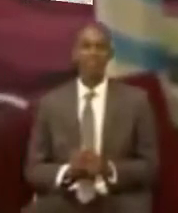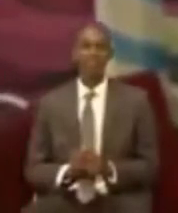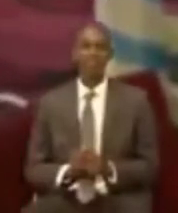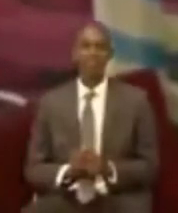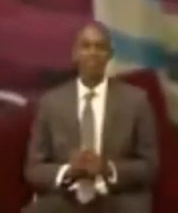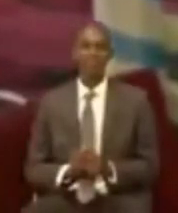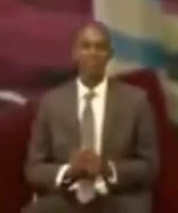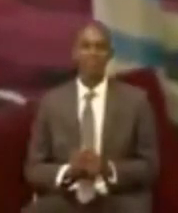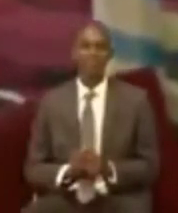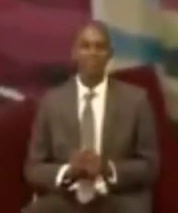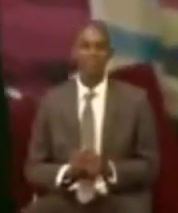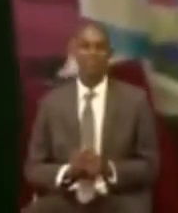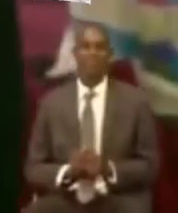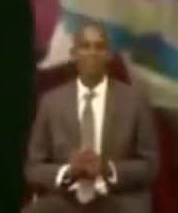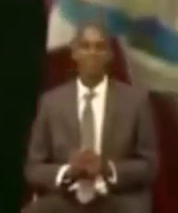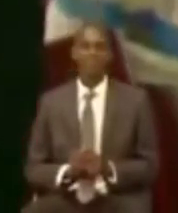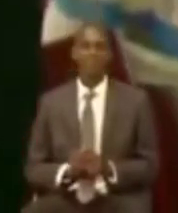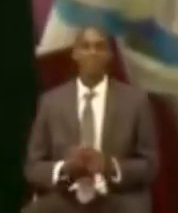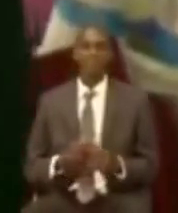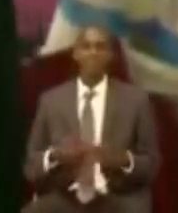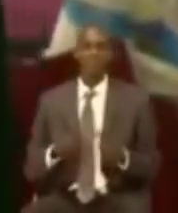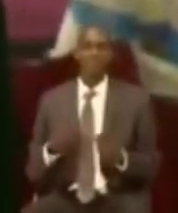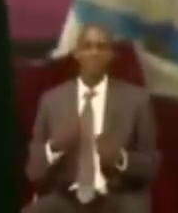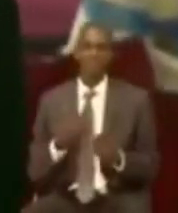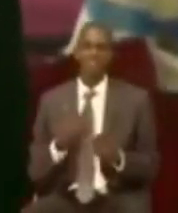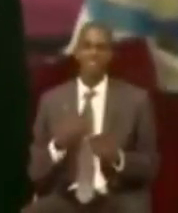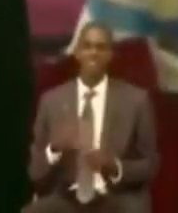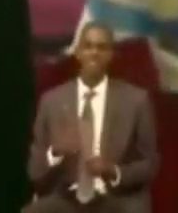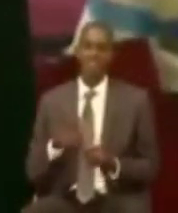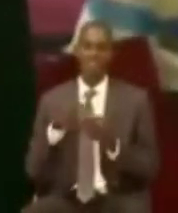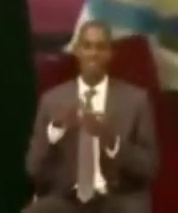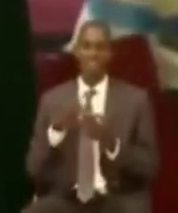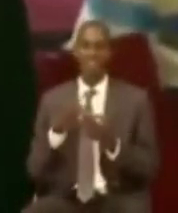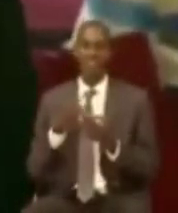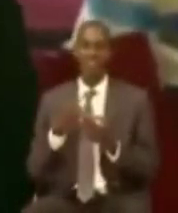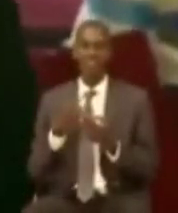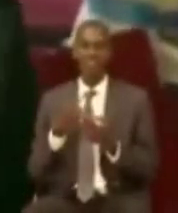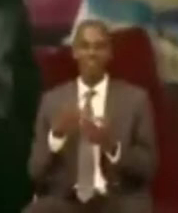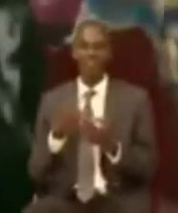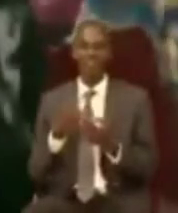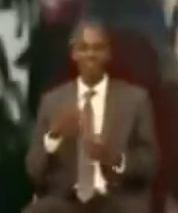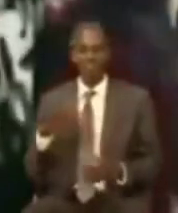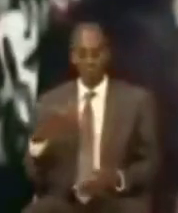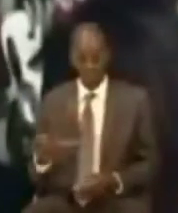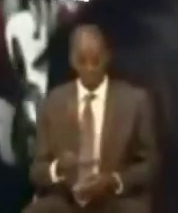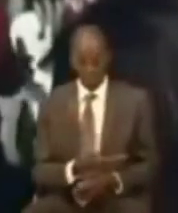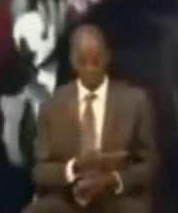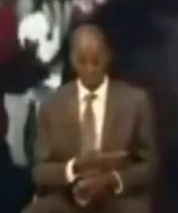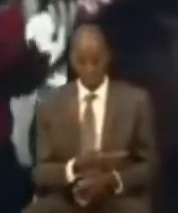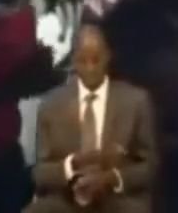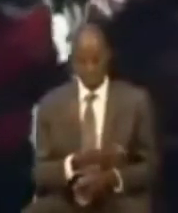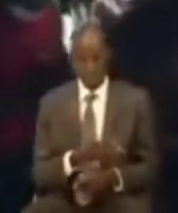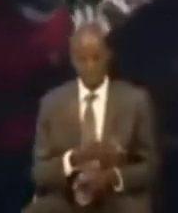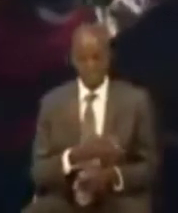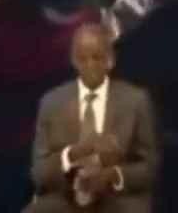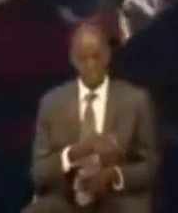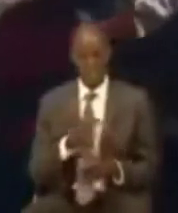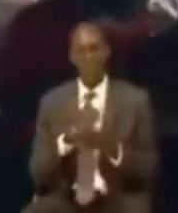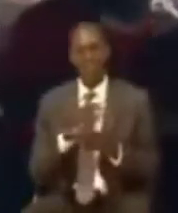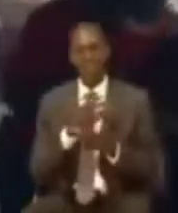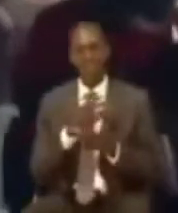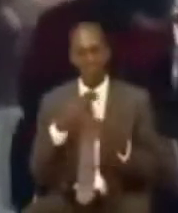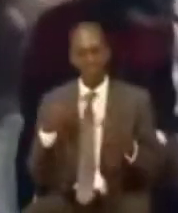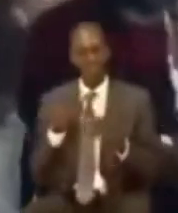Let me specially acknowledge the man of God. I celebrate you, sir. Thank you for this privilege, sir.